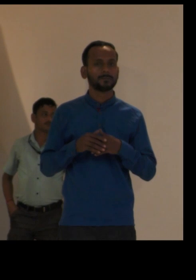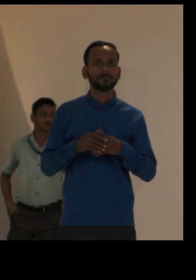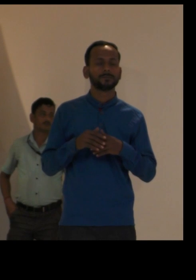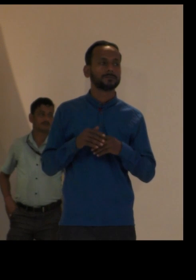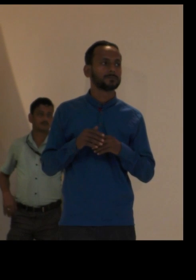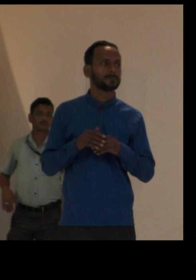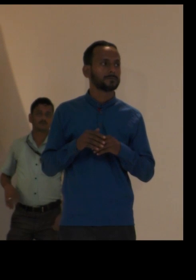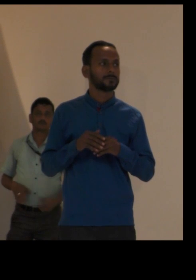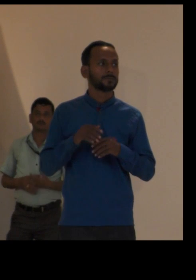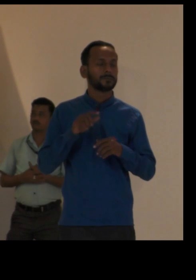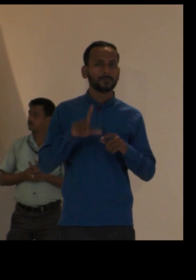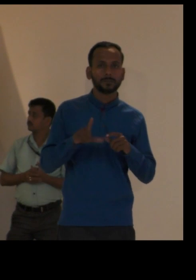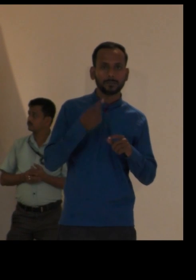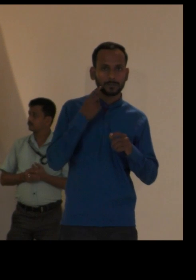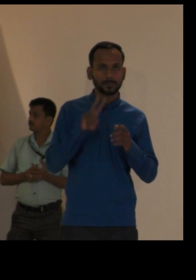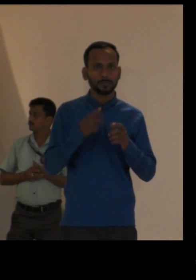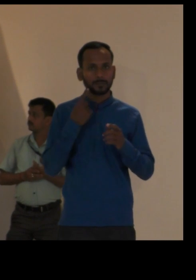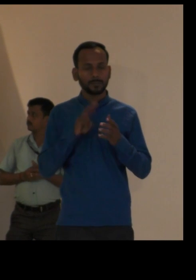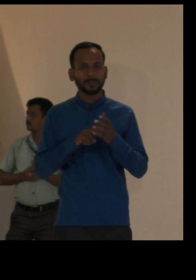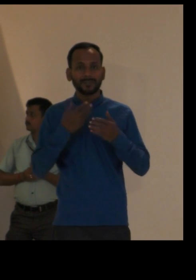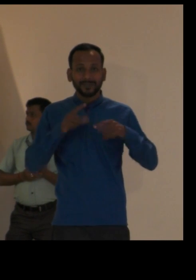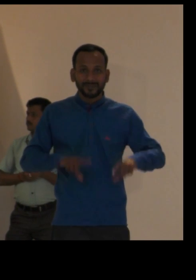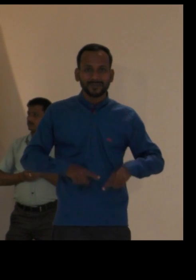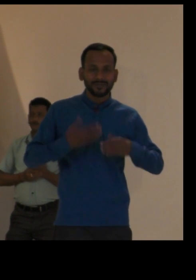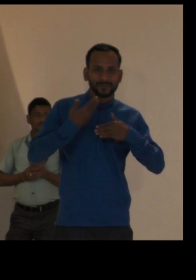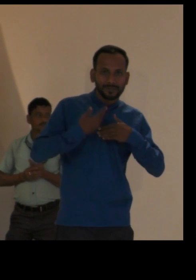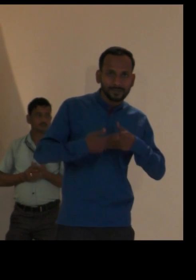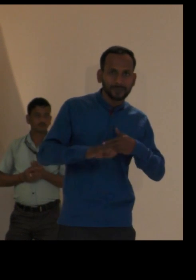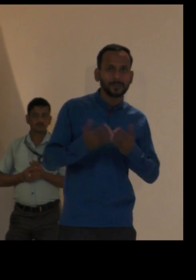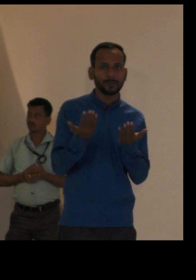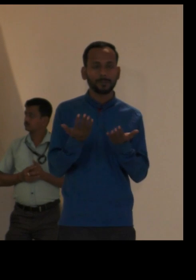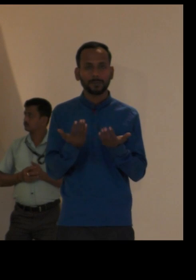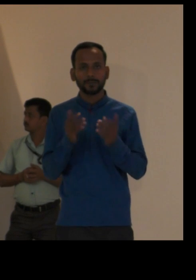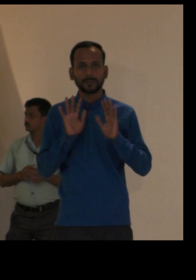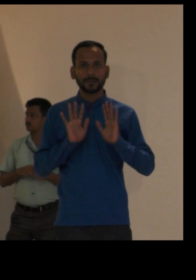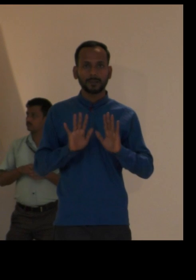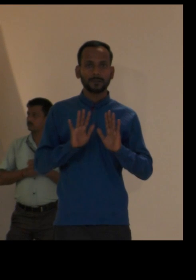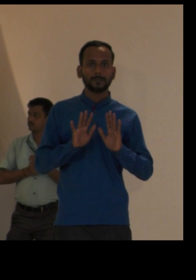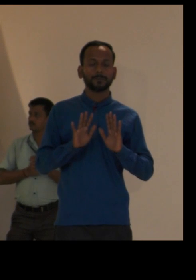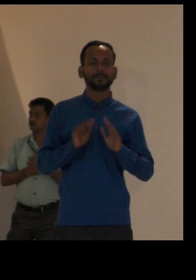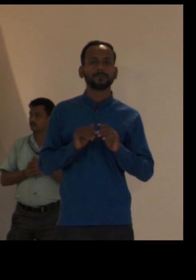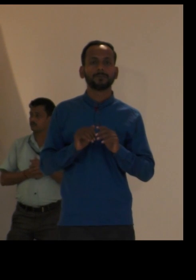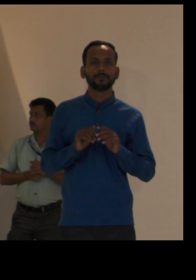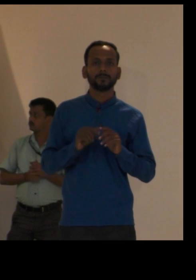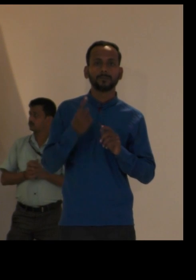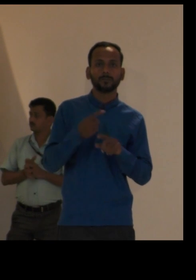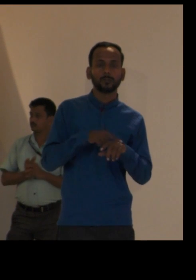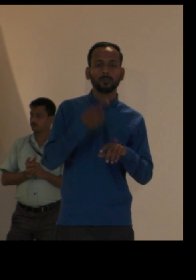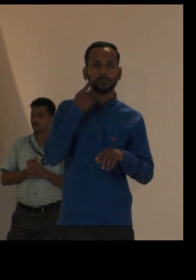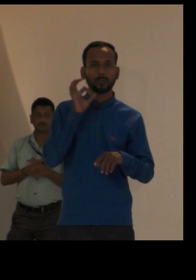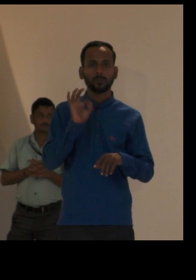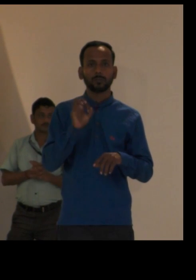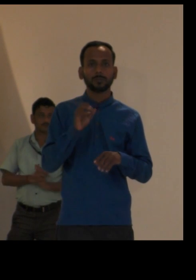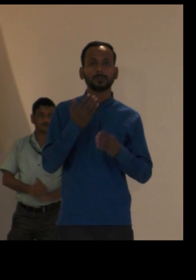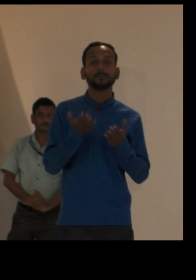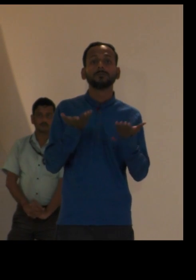moment, leaving open the possibility of closing it in all kinds of other ways. And I think that's one important